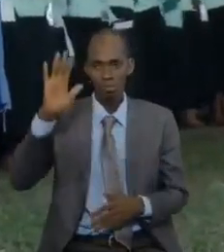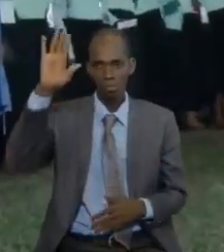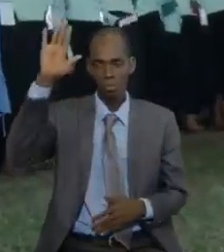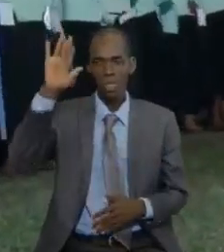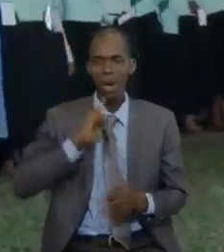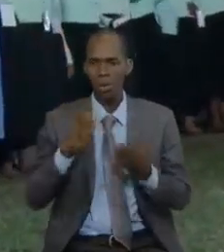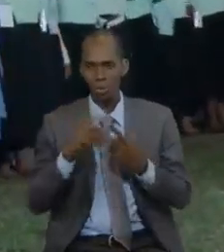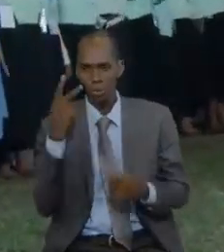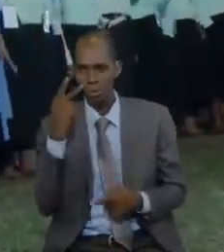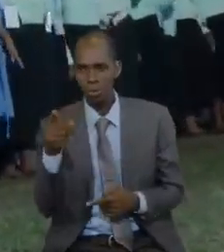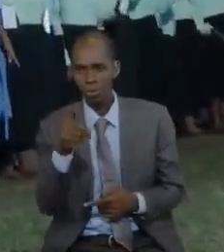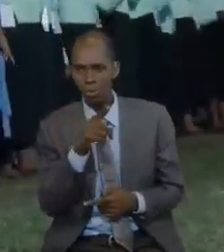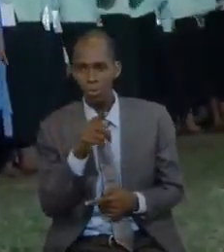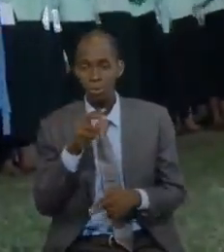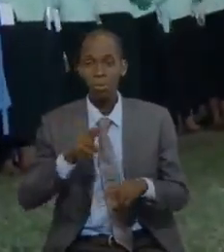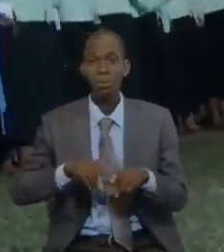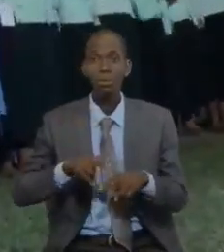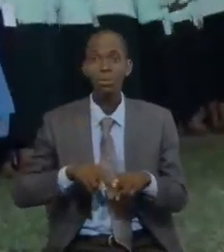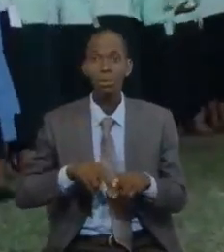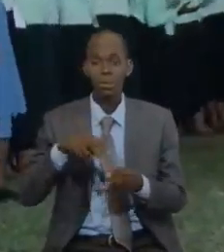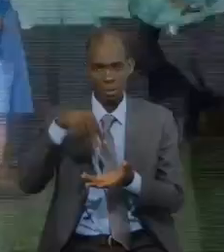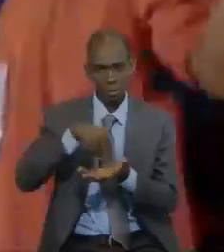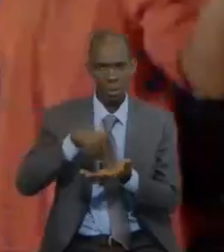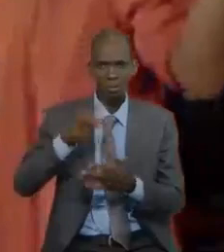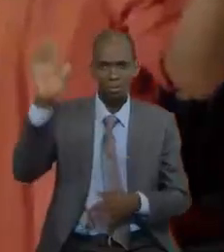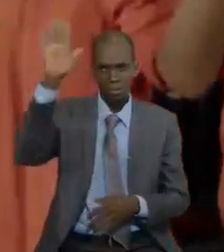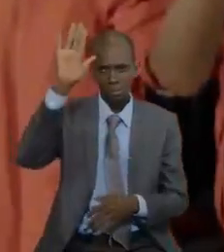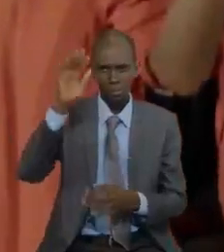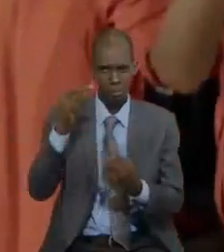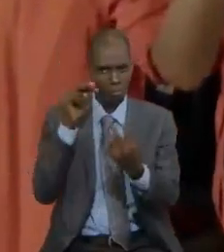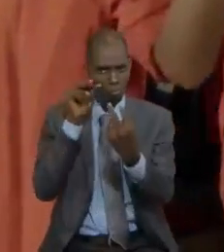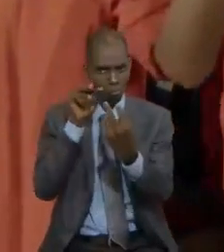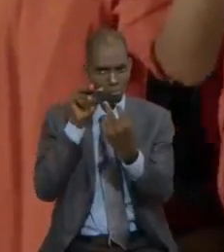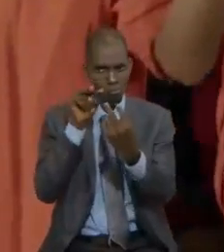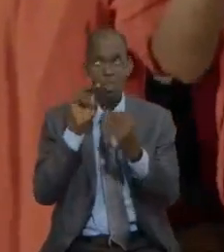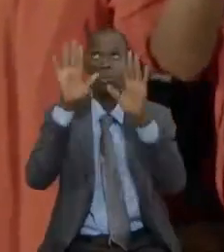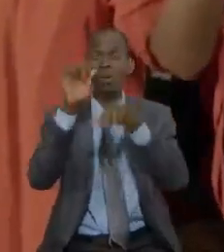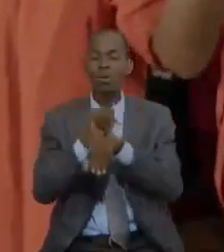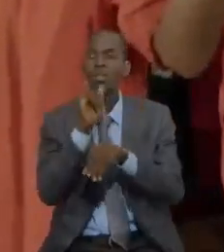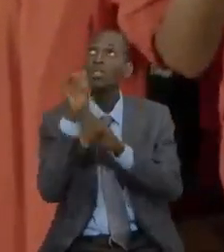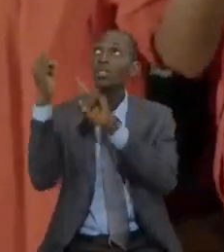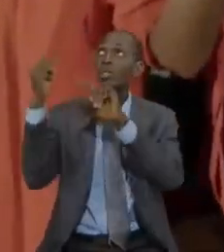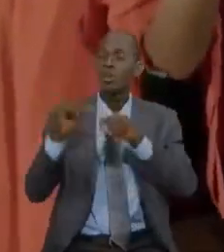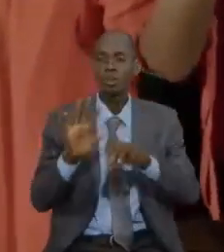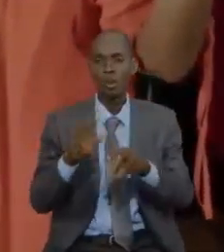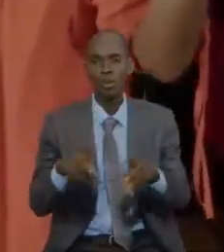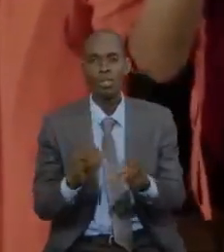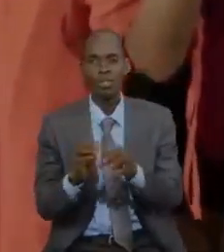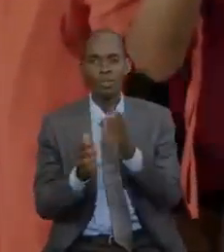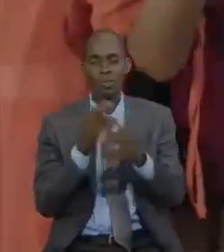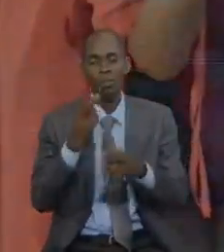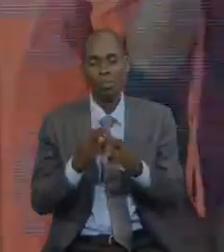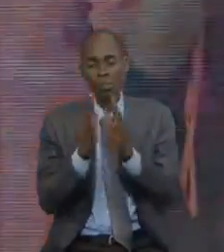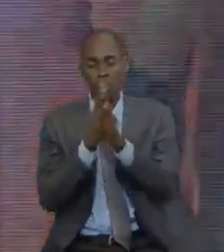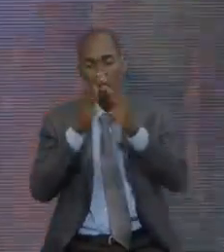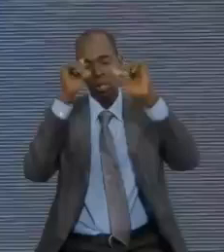you. Look at me as I look at you. Miracle is coming your way. Father, we